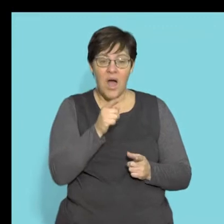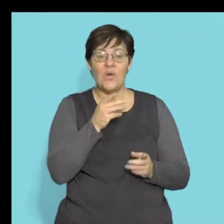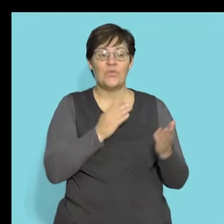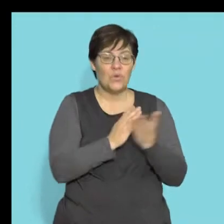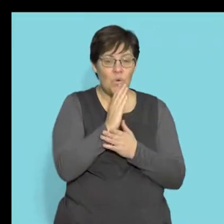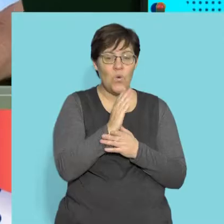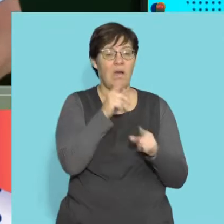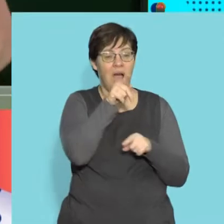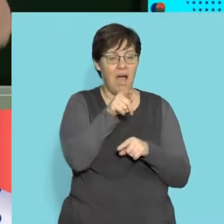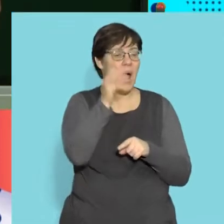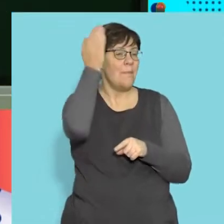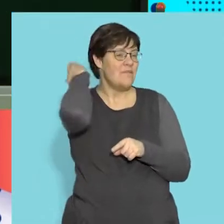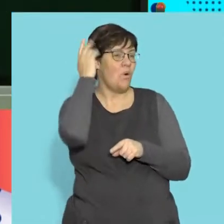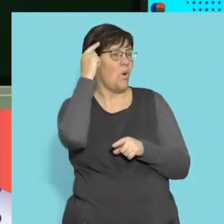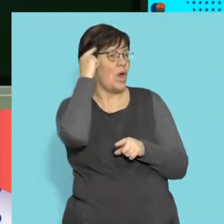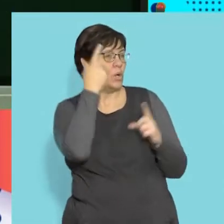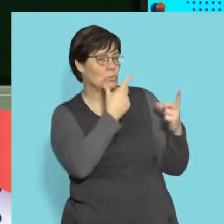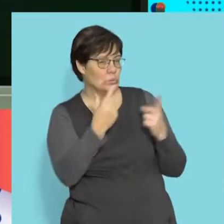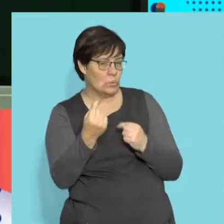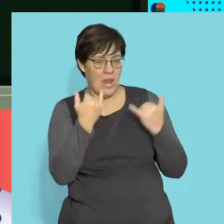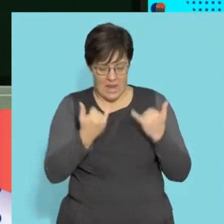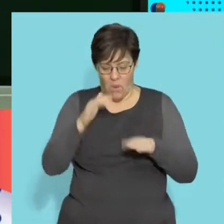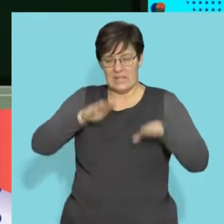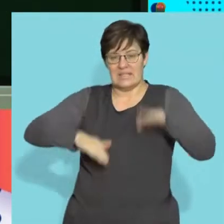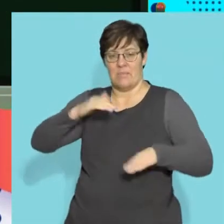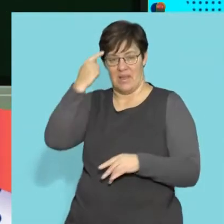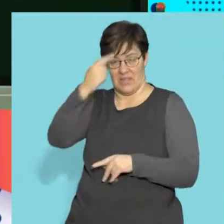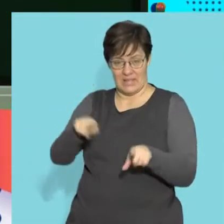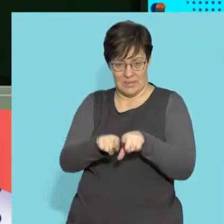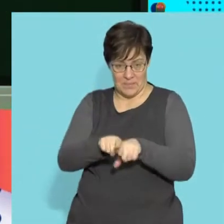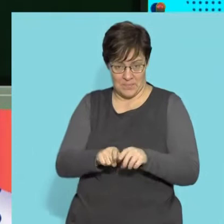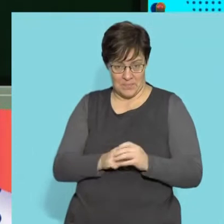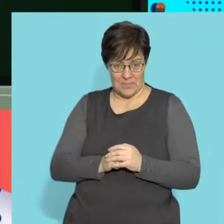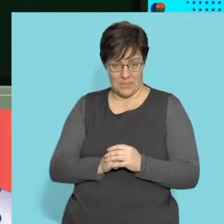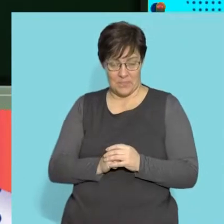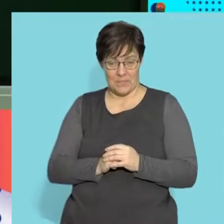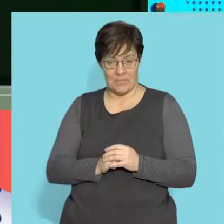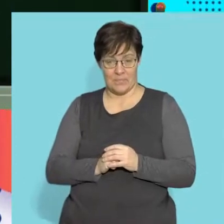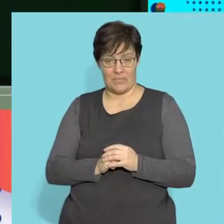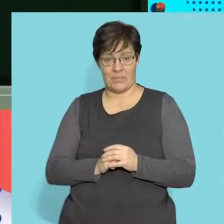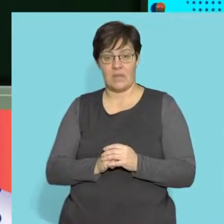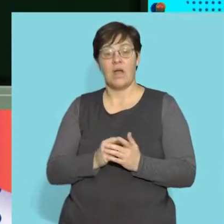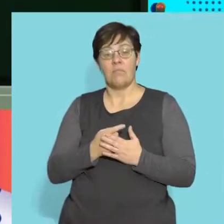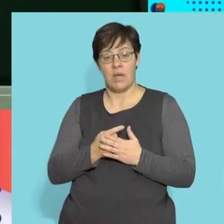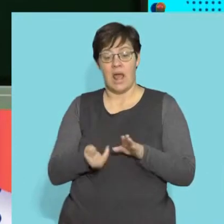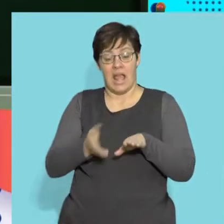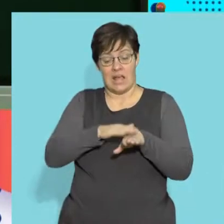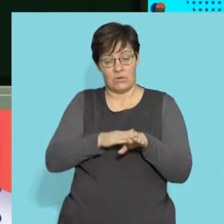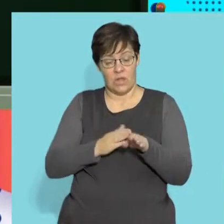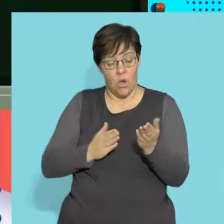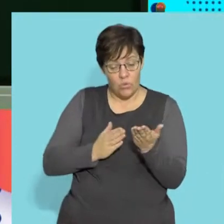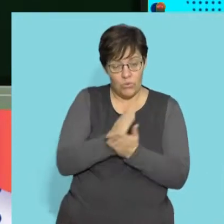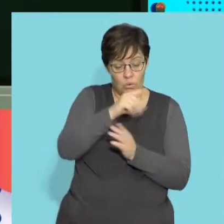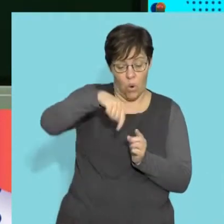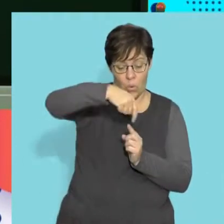that way, we're doing a similar thinking skill. We're going to start by looking at how